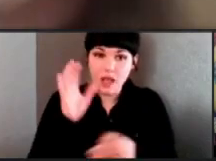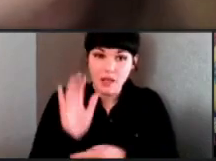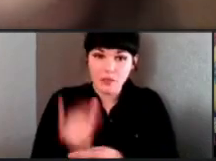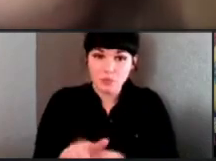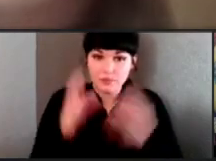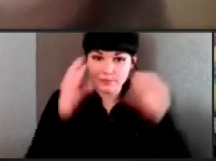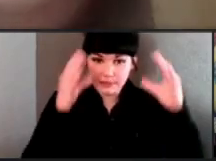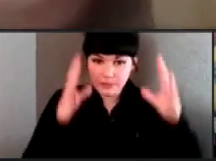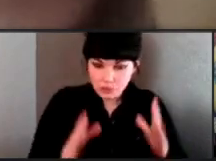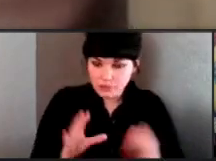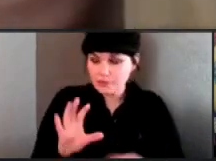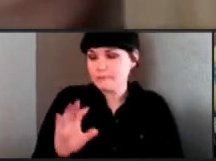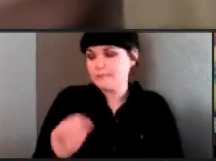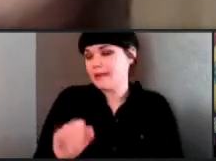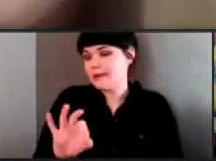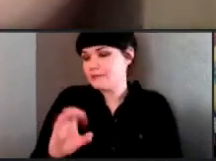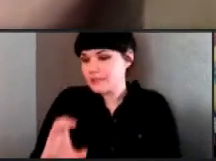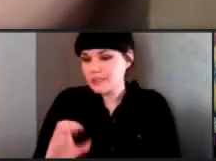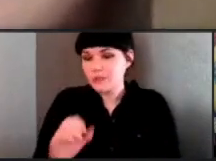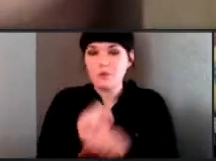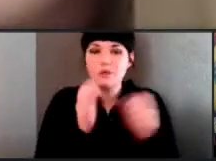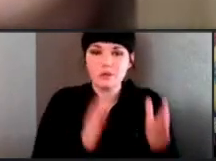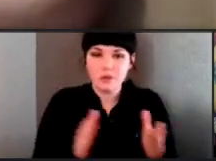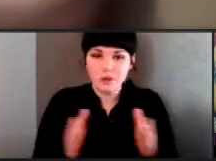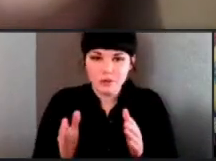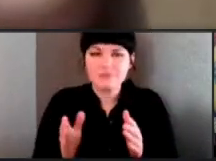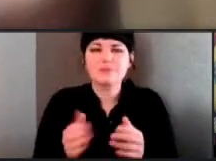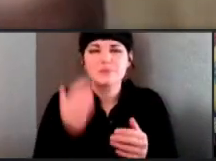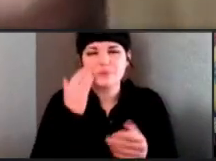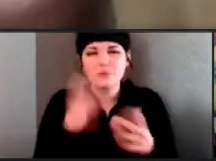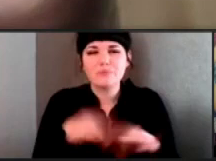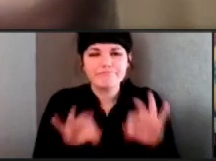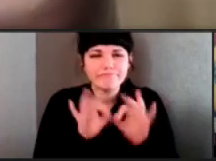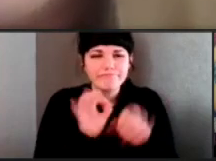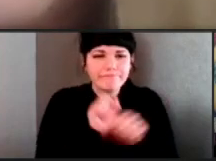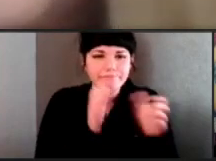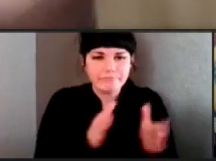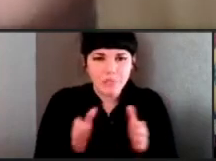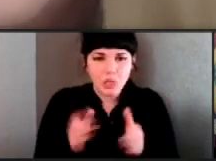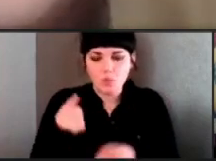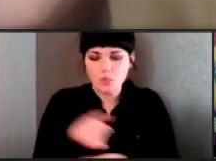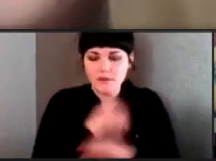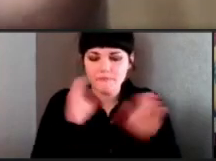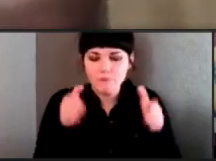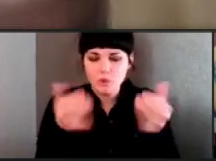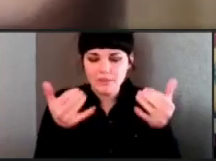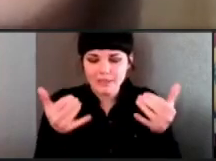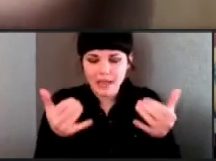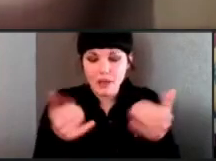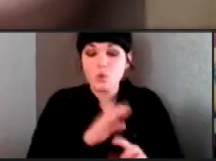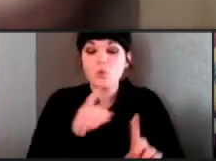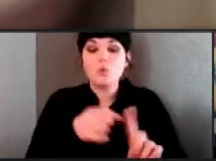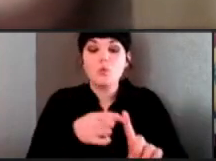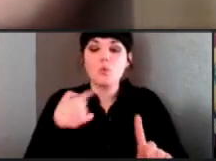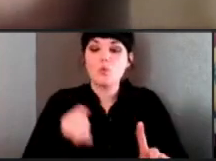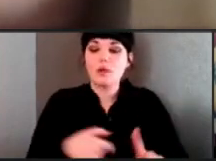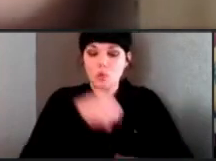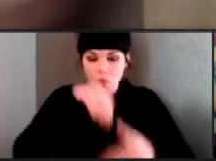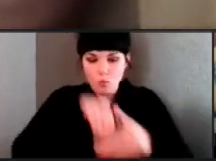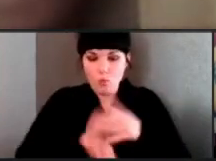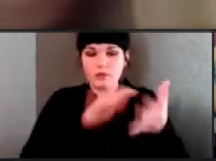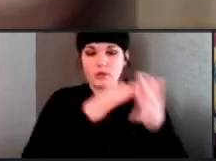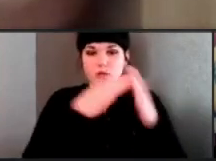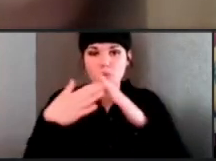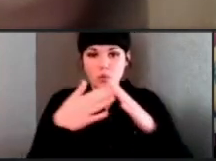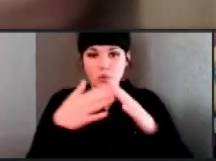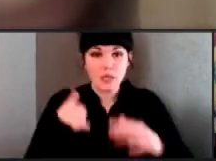businesses that at least my team is focusing on right now. And including when we go out and talk to the community, we're educating the residents and the staff.